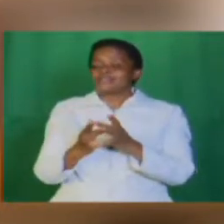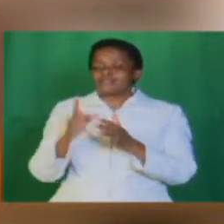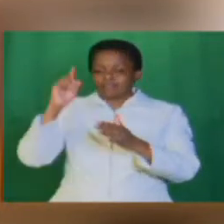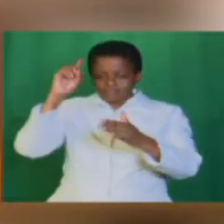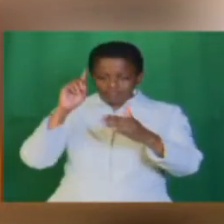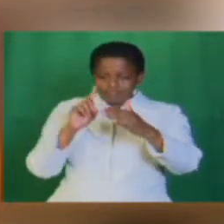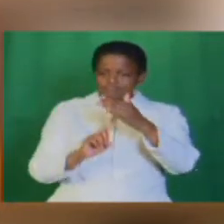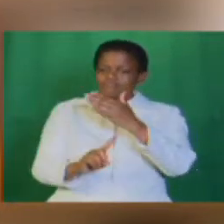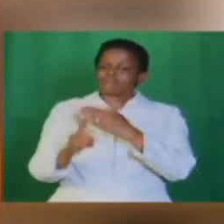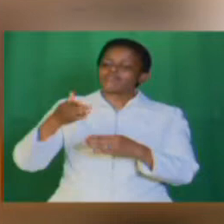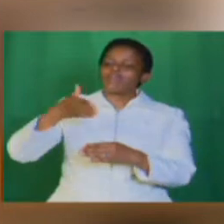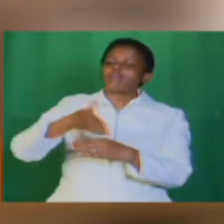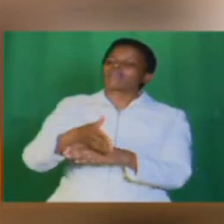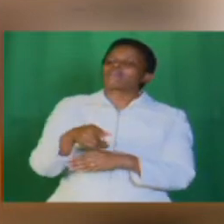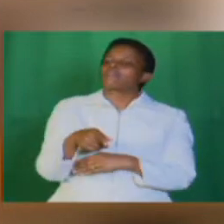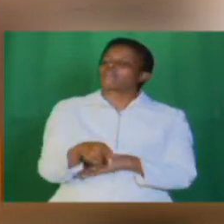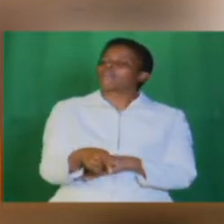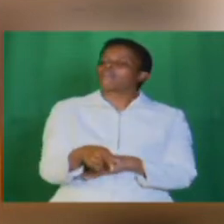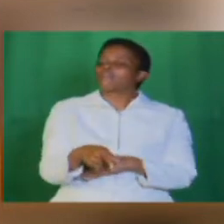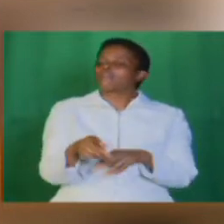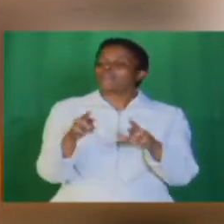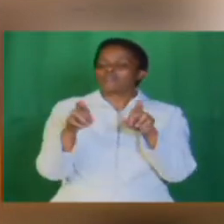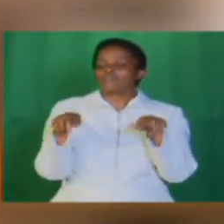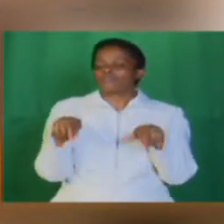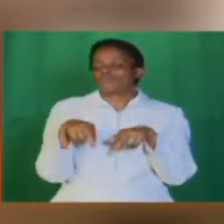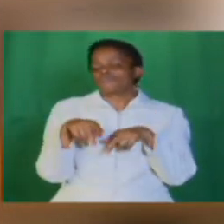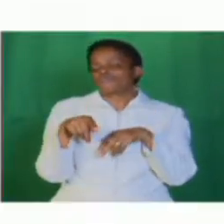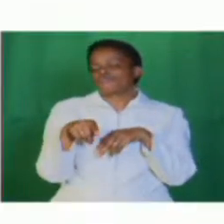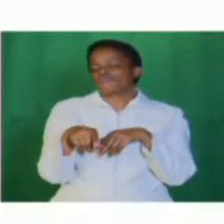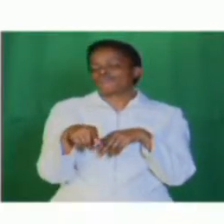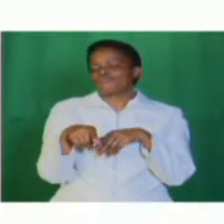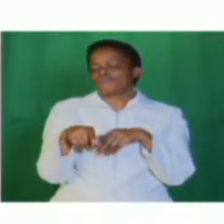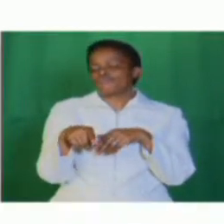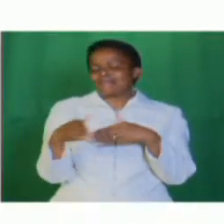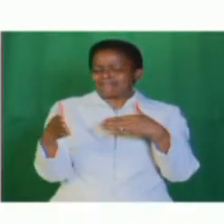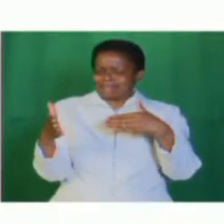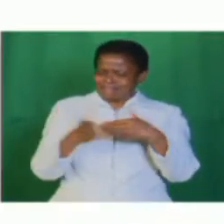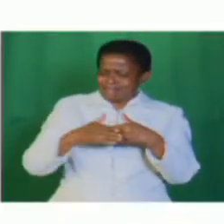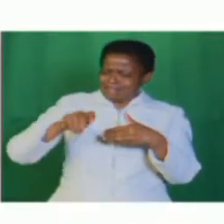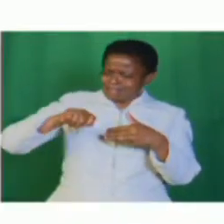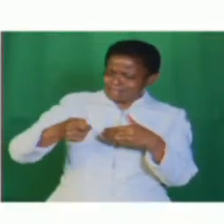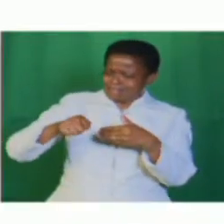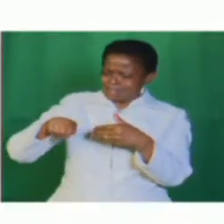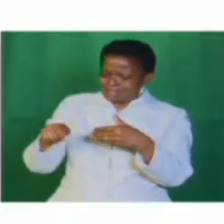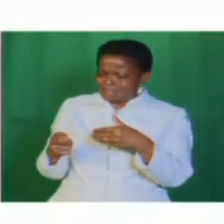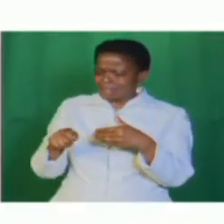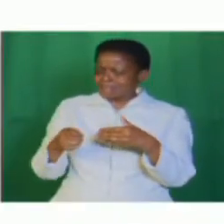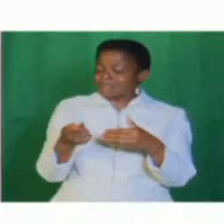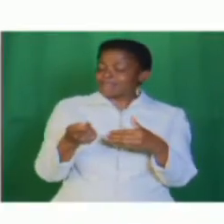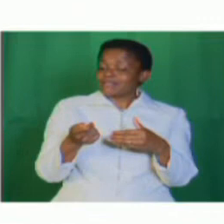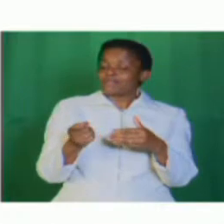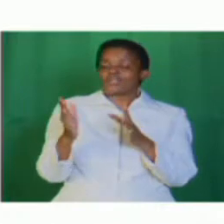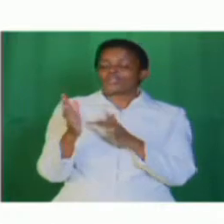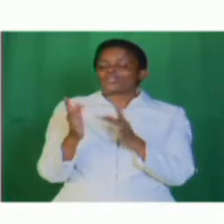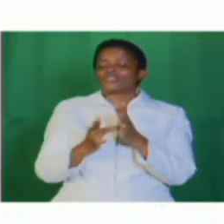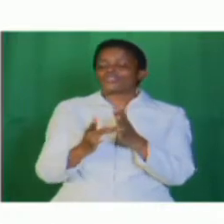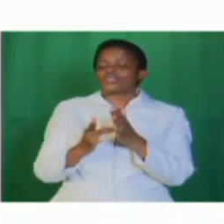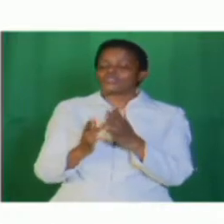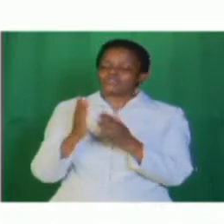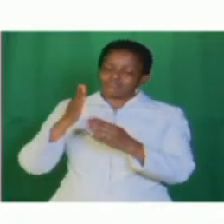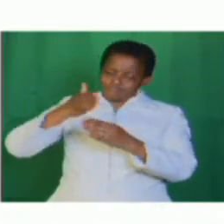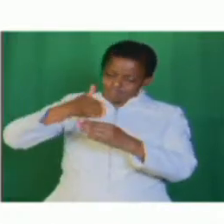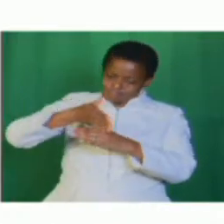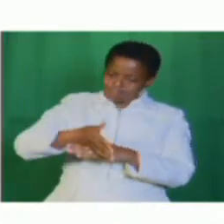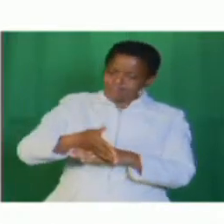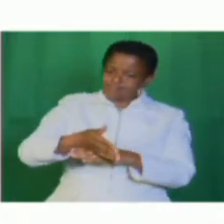mysteriously appeared in that room, which was locked. He appeared to his disciples in